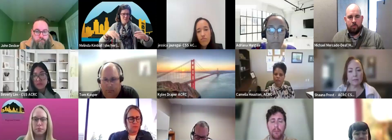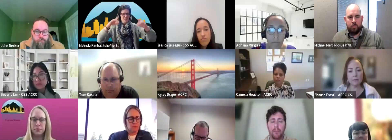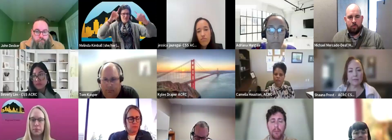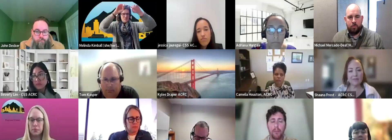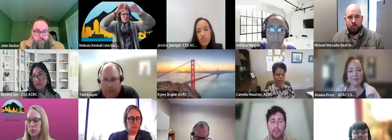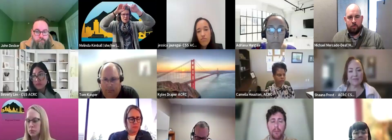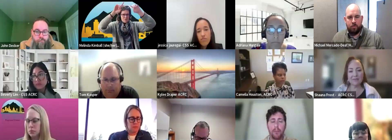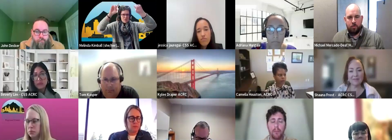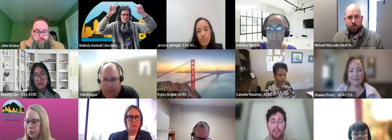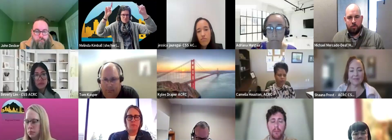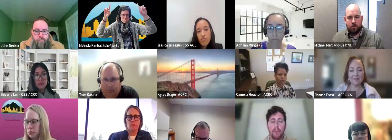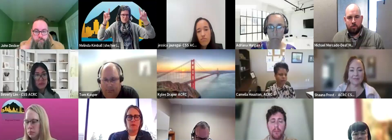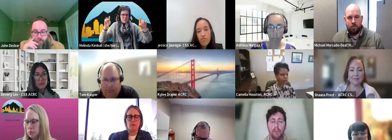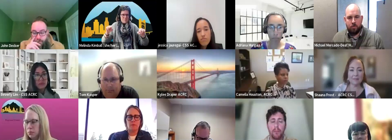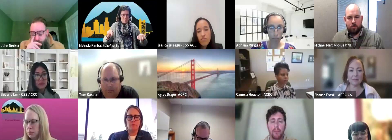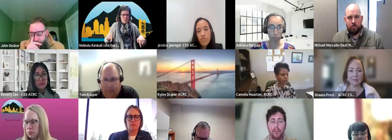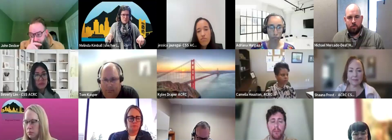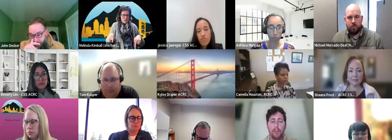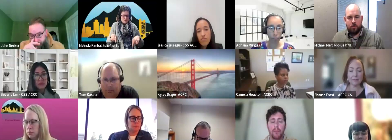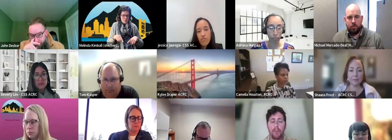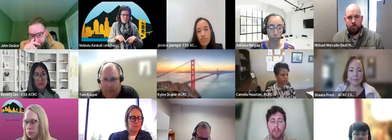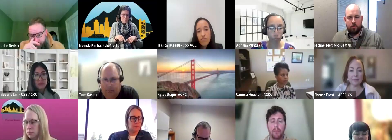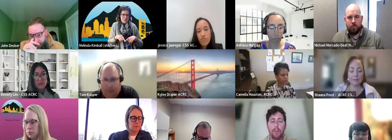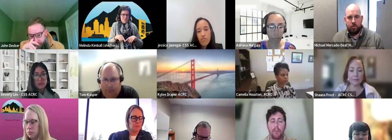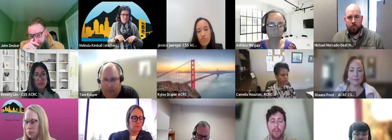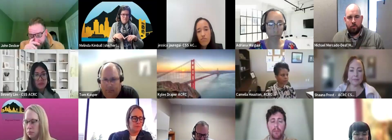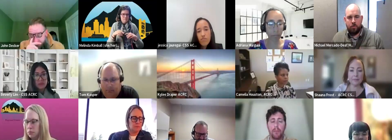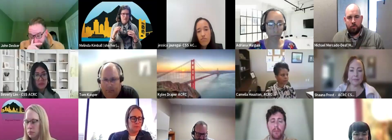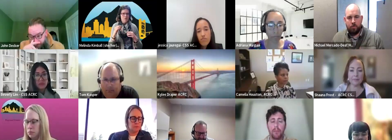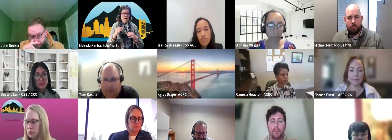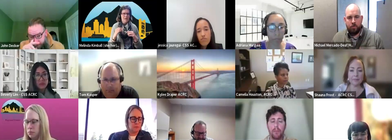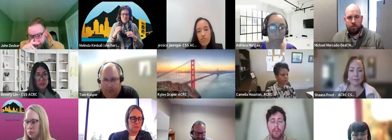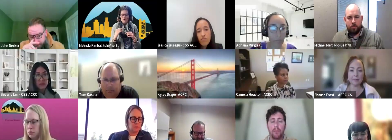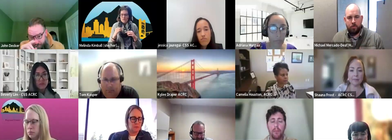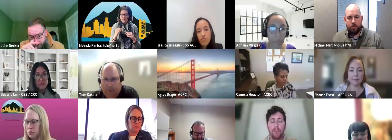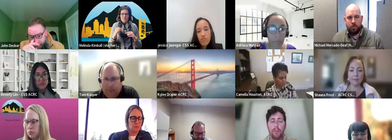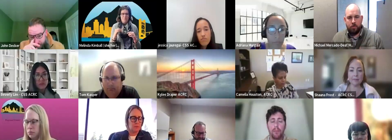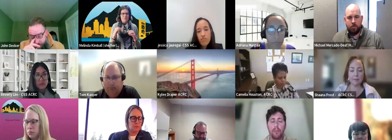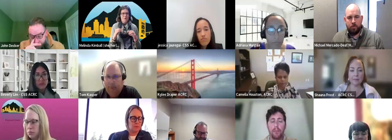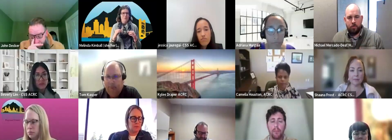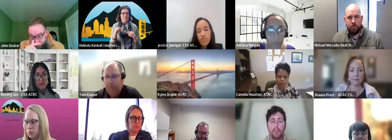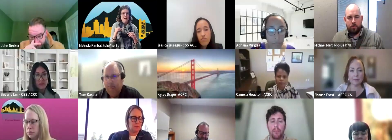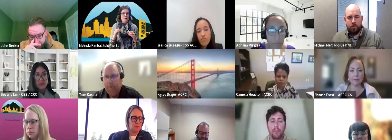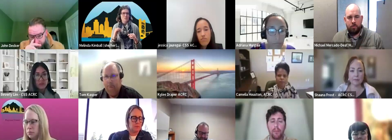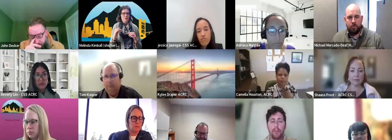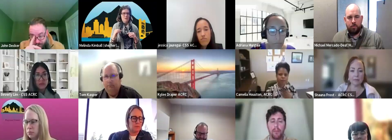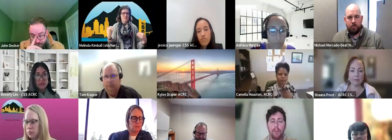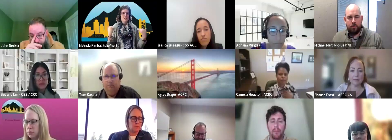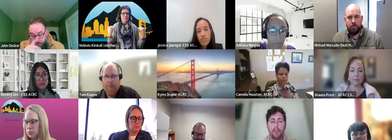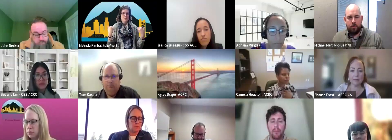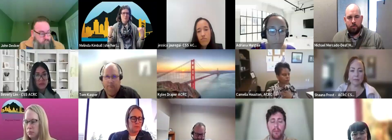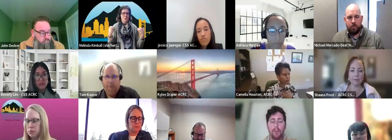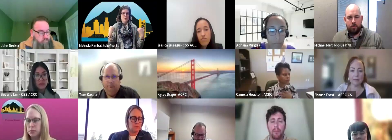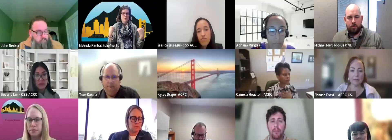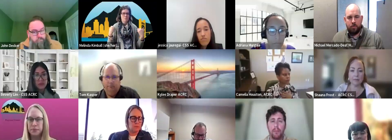this? So if you imagine around yourself, there's an imaginary horizontal box, and your hands are going to sit at what's called your signer's space.